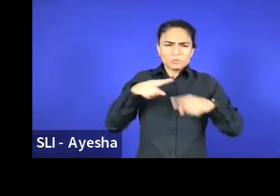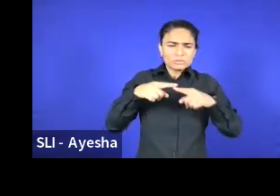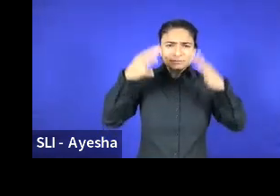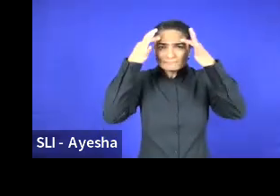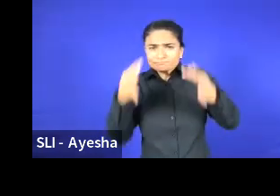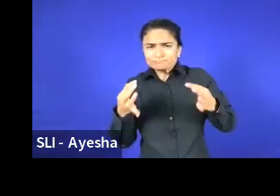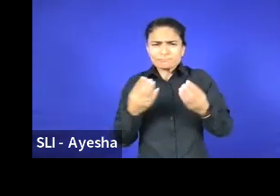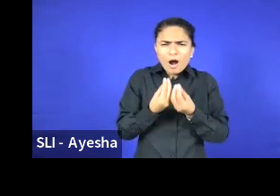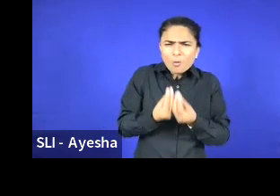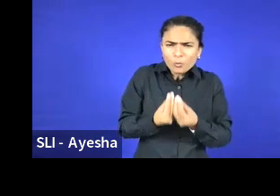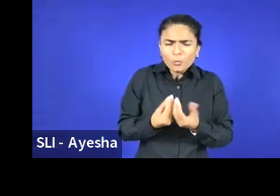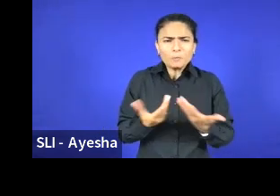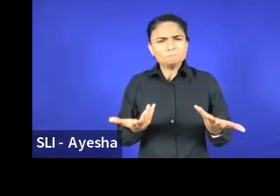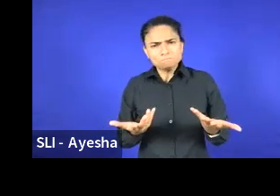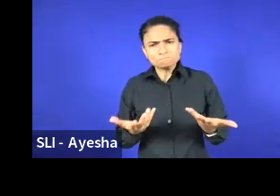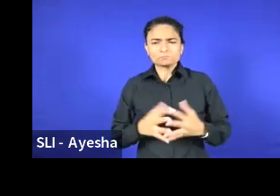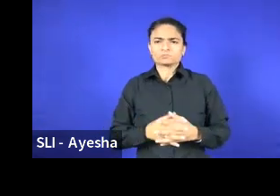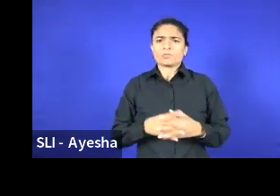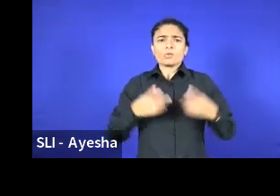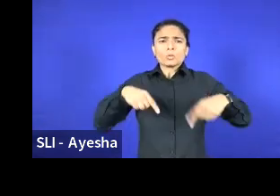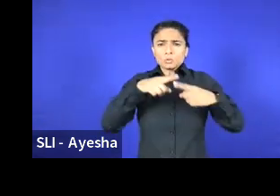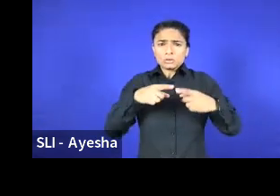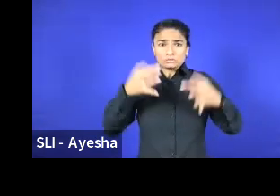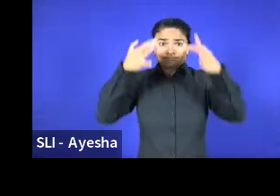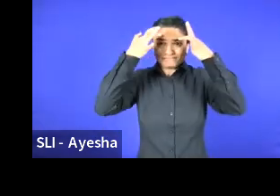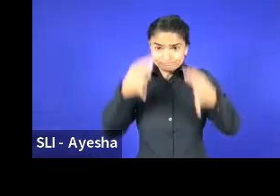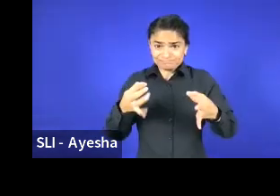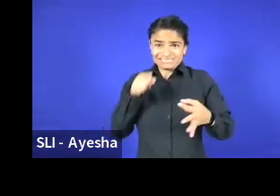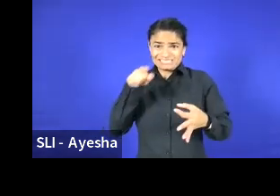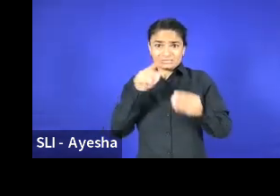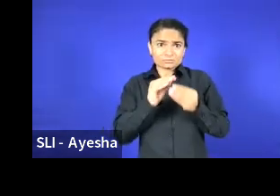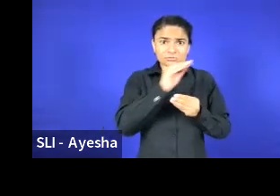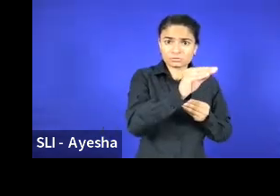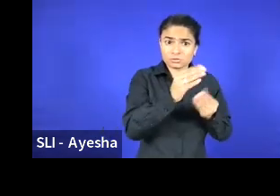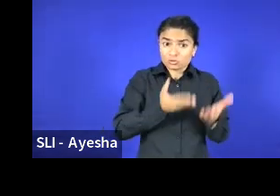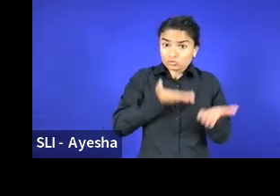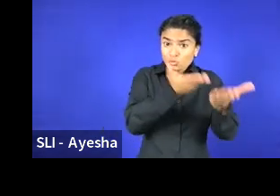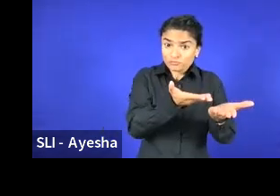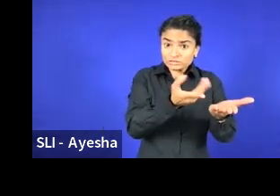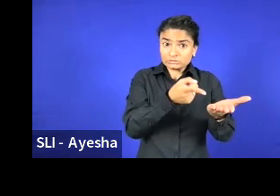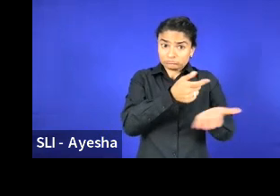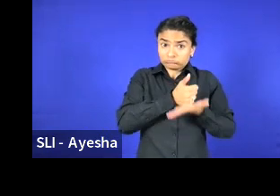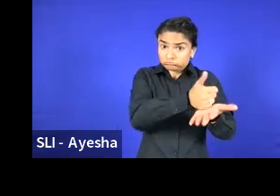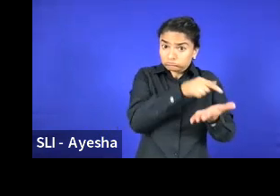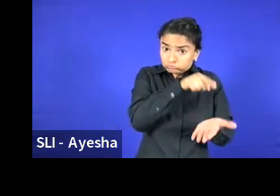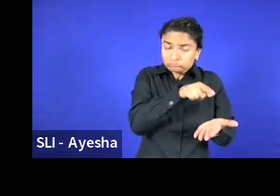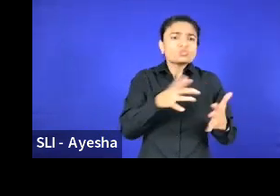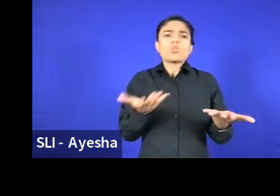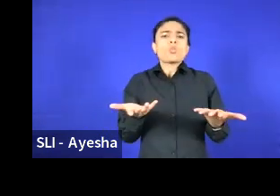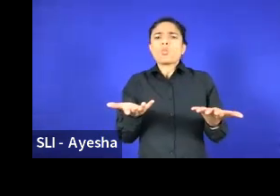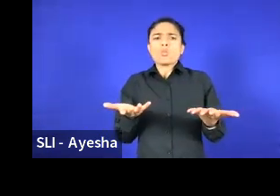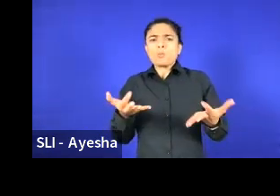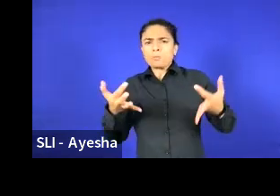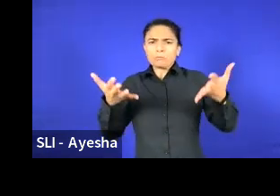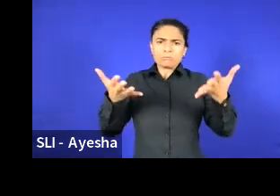we look at the disability assessment, and we heard from our colleagues, very often, initially there was assessment